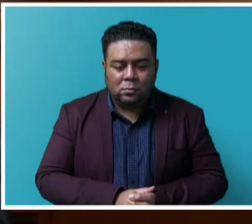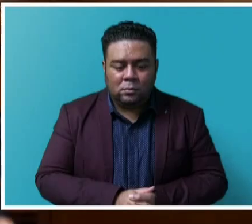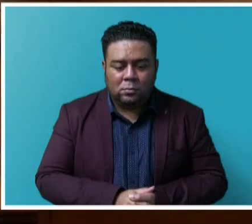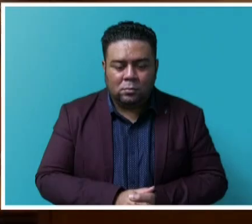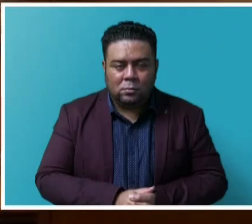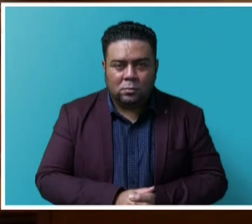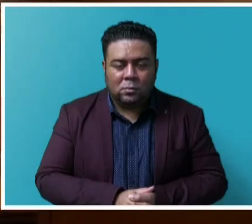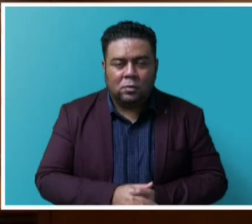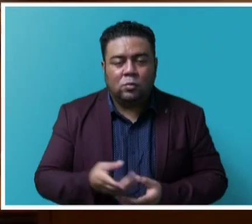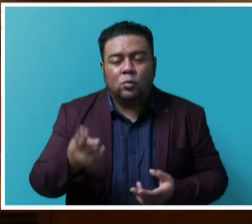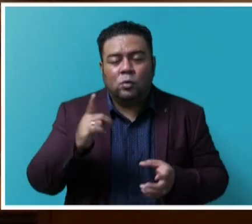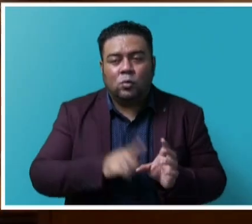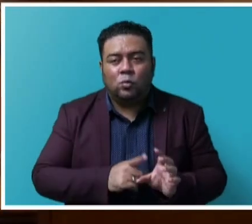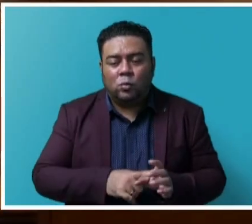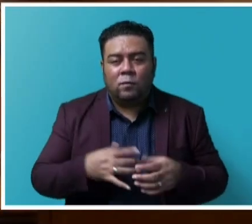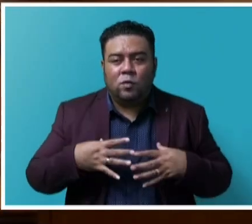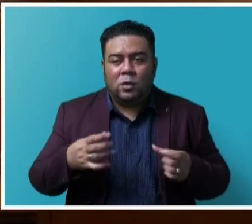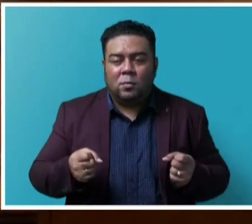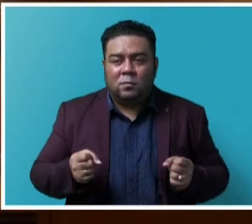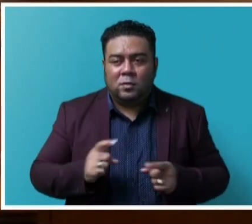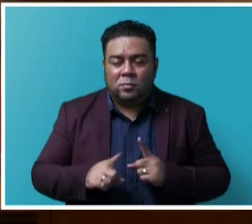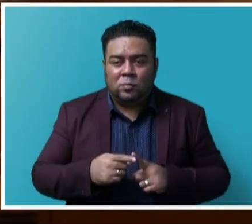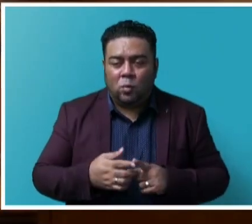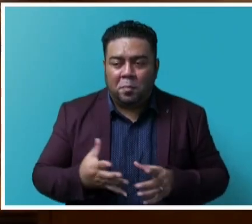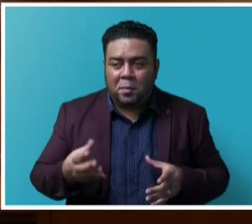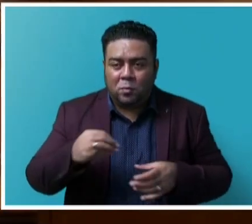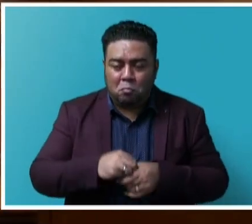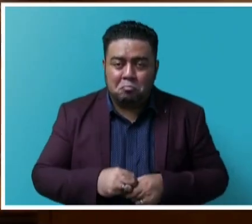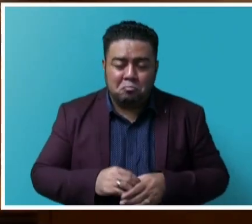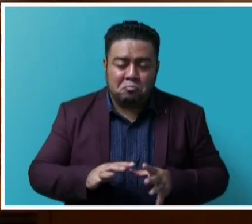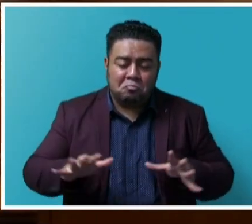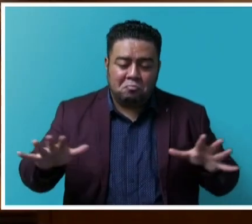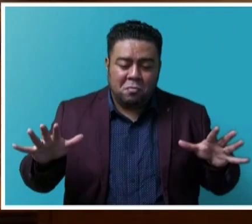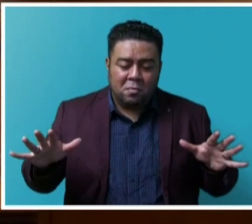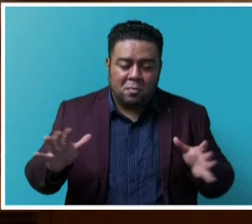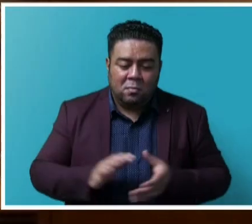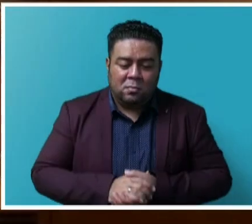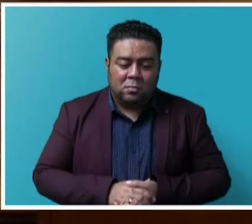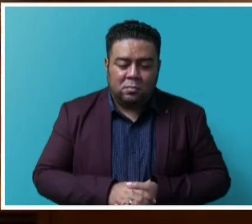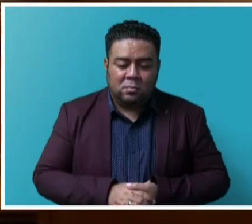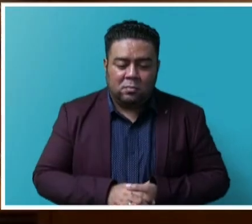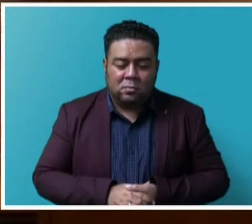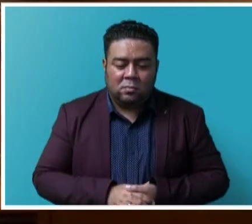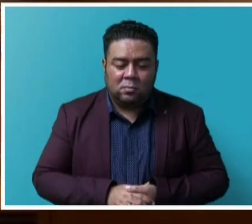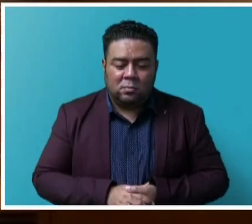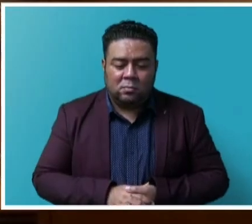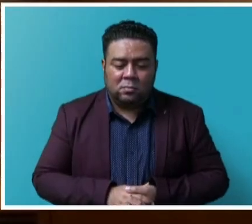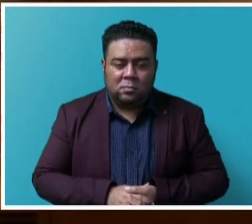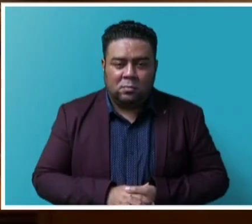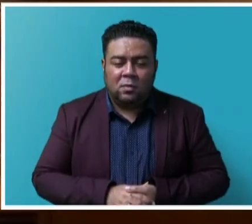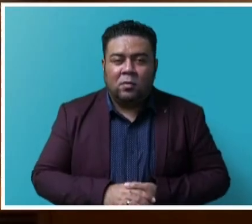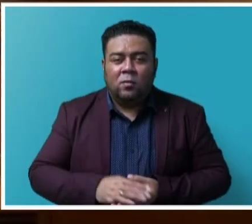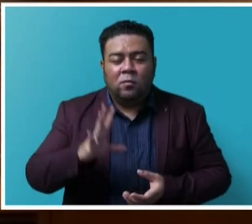So the use of our freedom of expression, while far-reaching effects, with the far-reaching effects of information technology, can